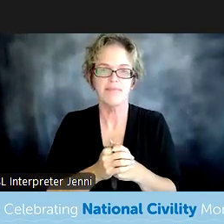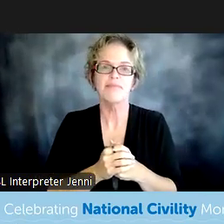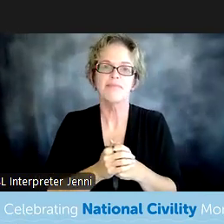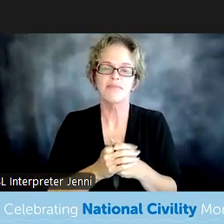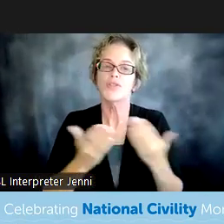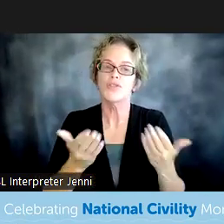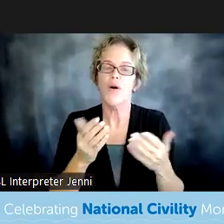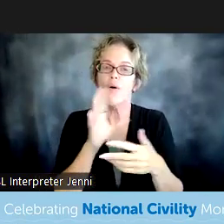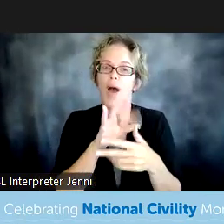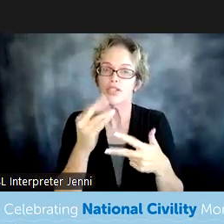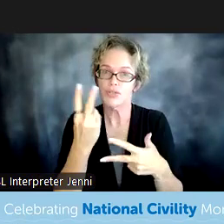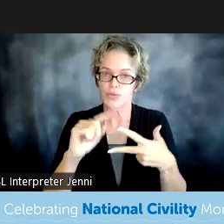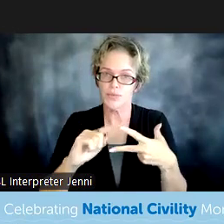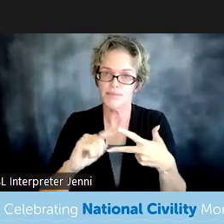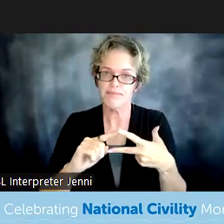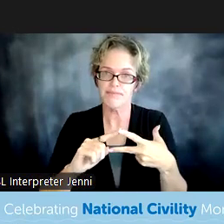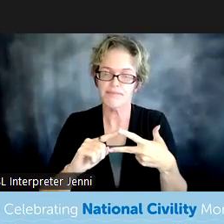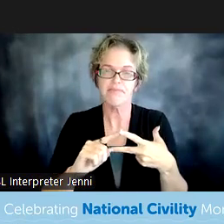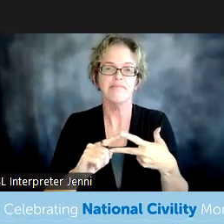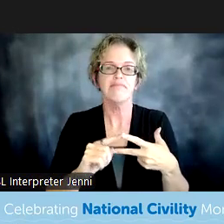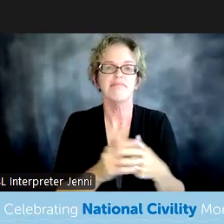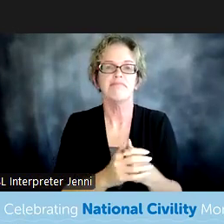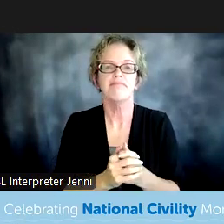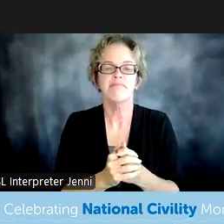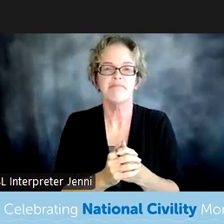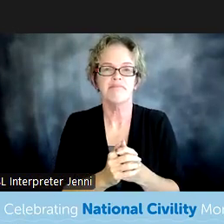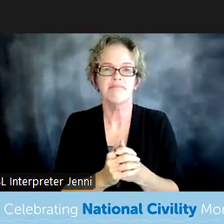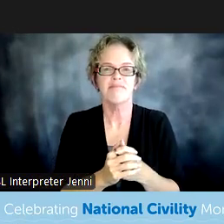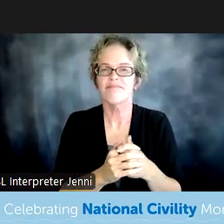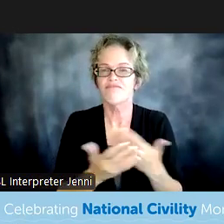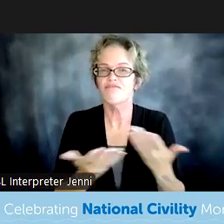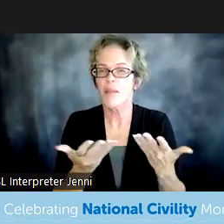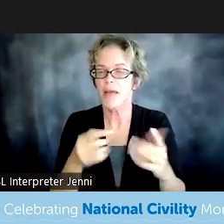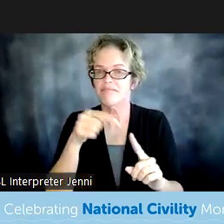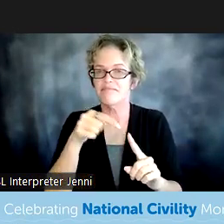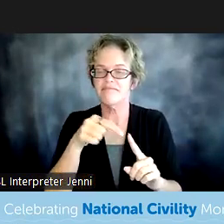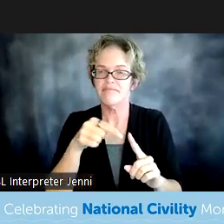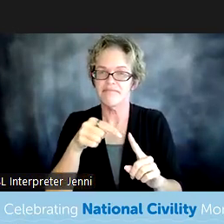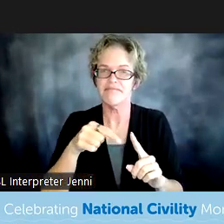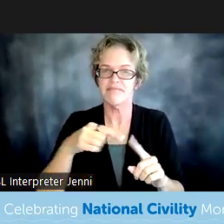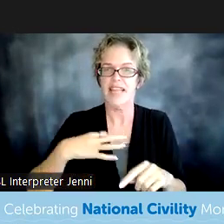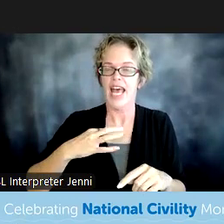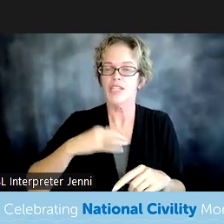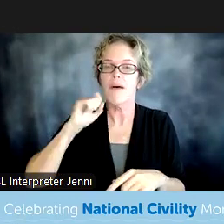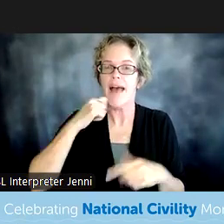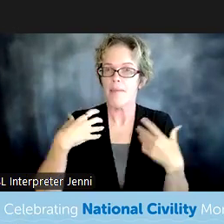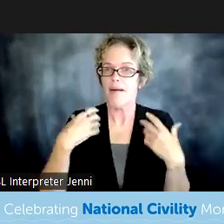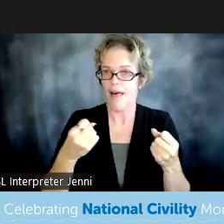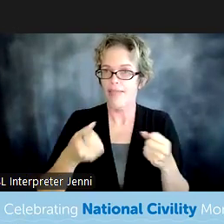So option two, um, the basically what this option was is eligible Apple Health covered